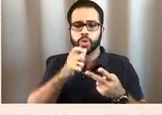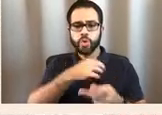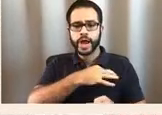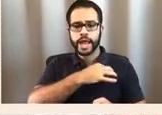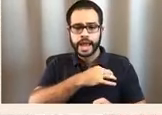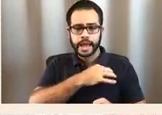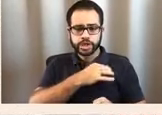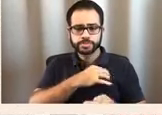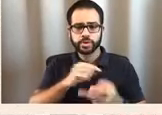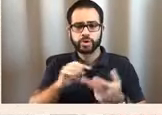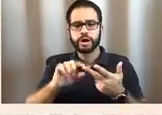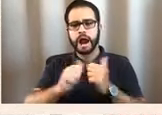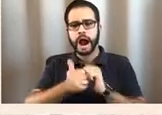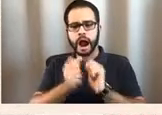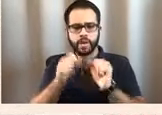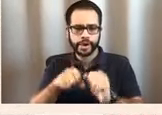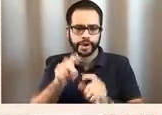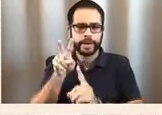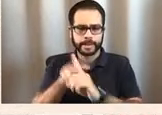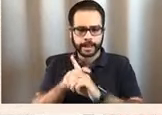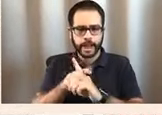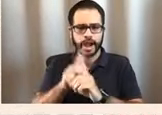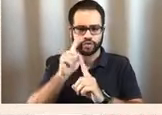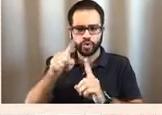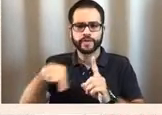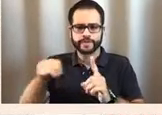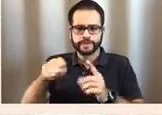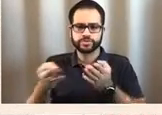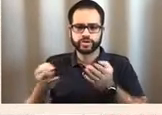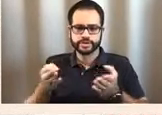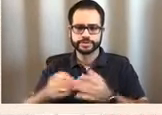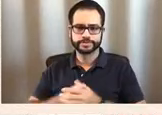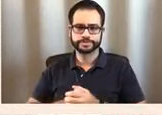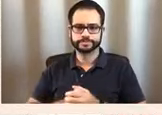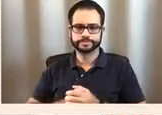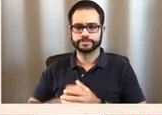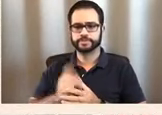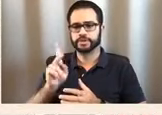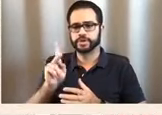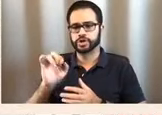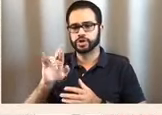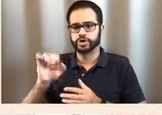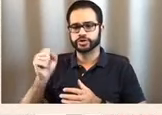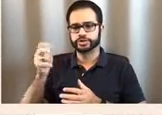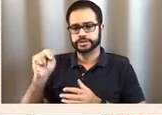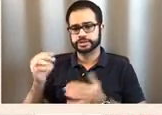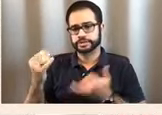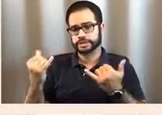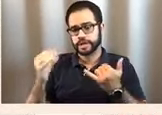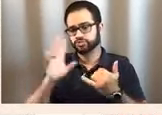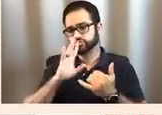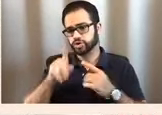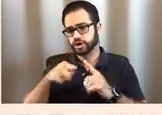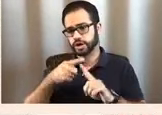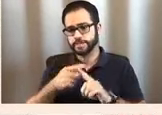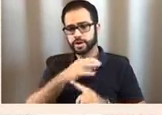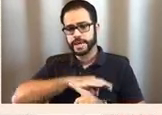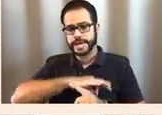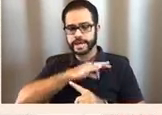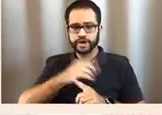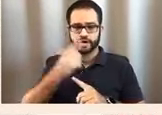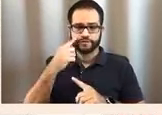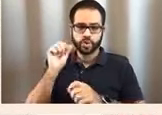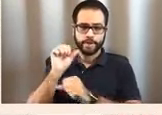can apply for these services. Kirsten is now going to share information on the benefits of employment and why we